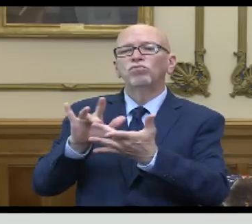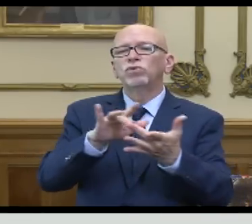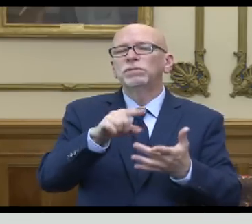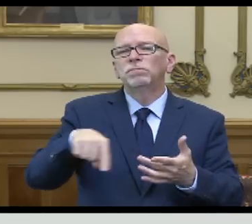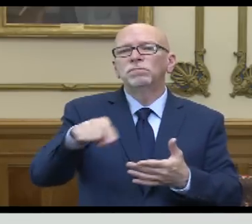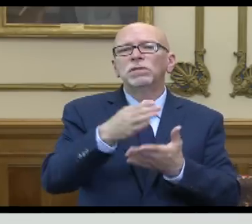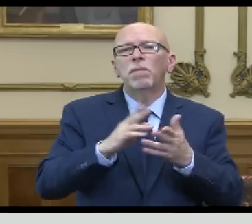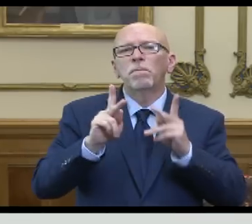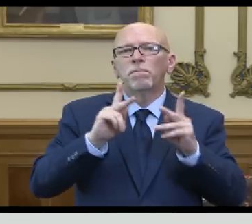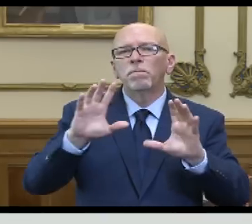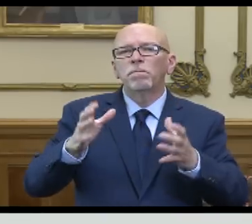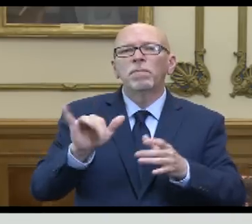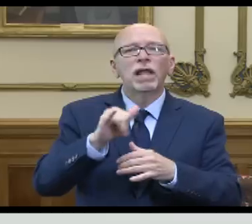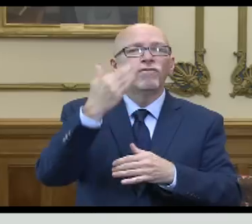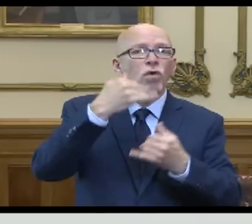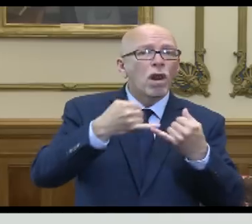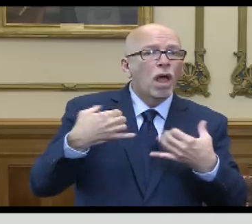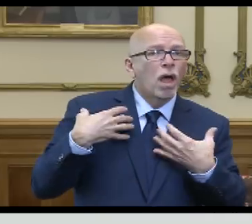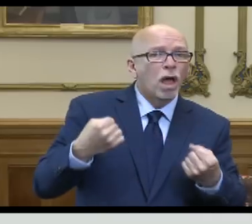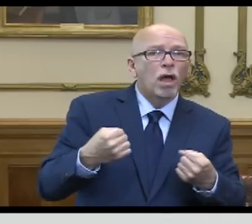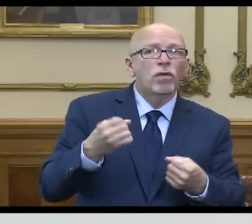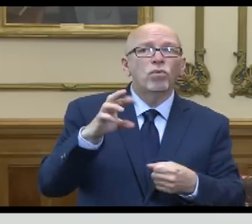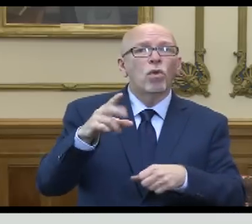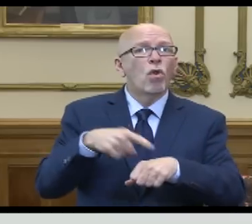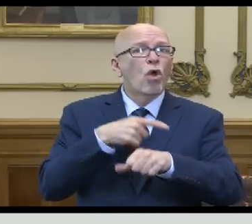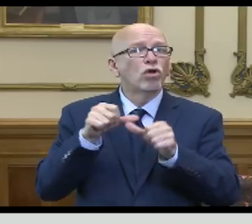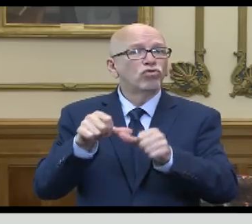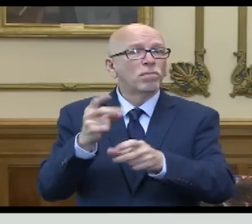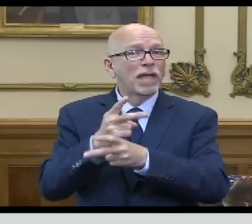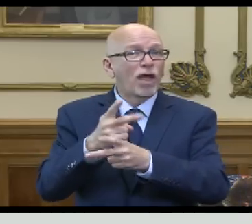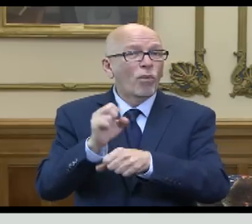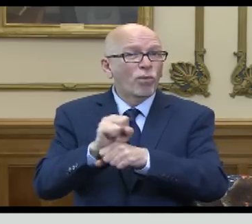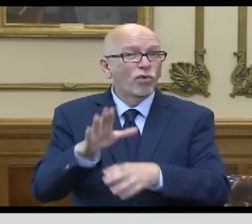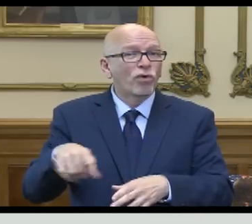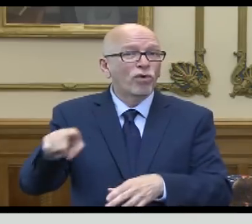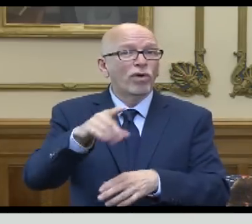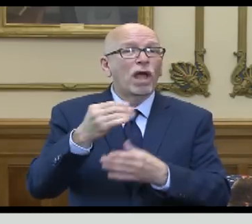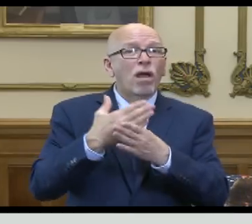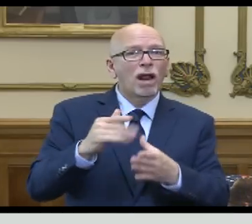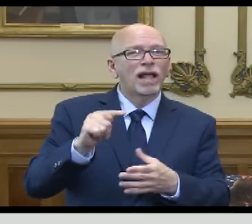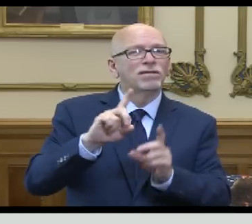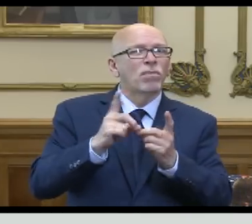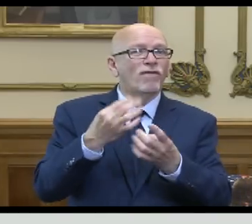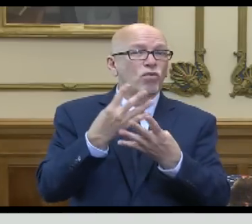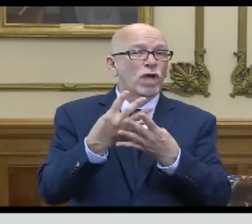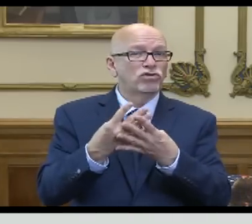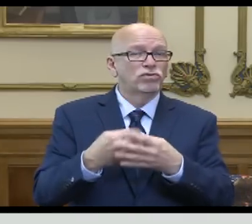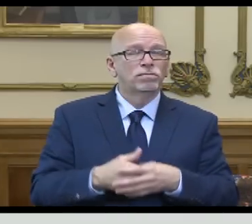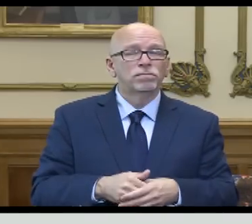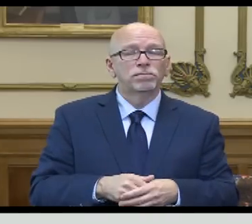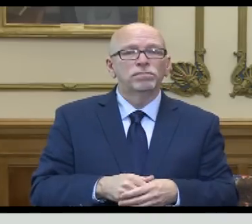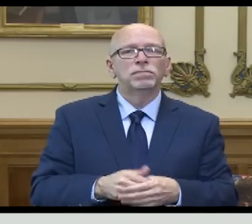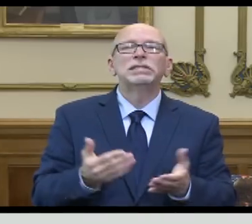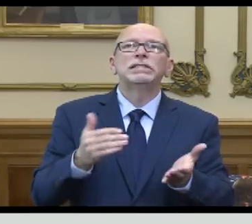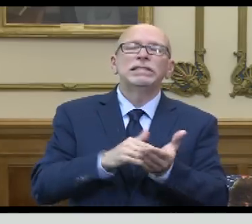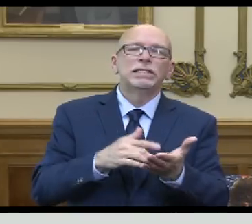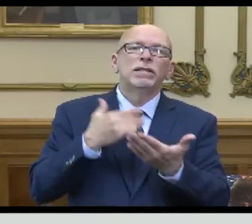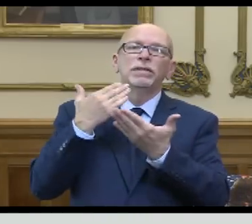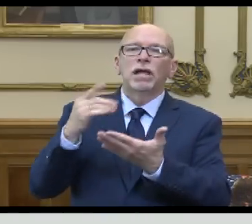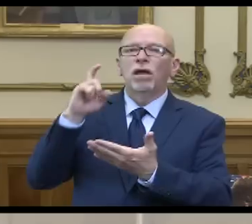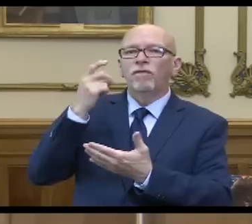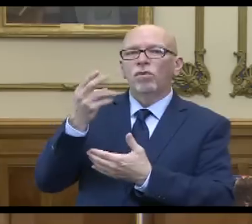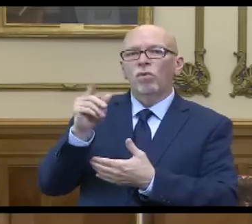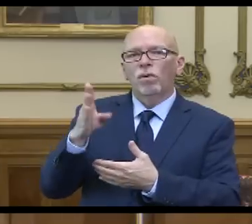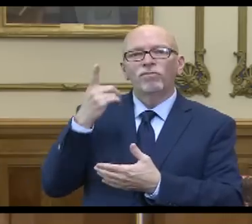specific populations such as frontline health and long-term care workers and our colleagues at the Department of Correction. Again, thank you, Governor